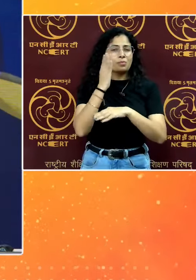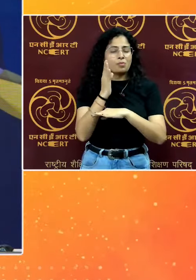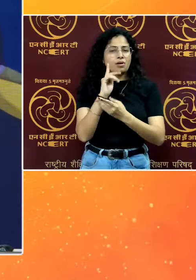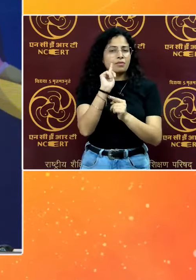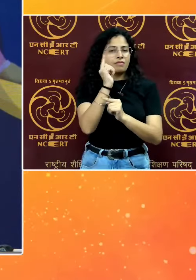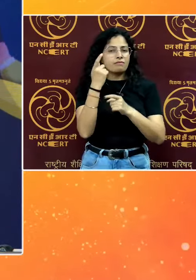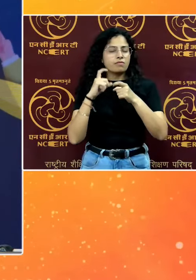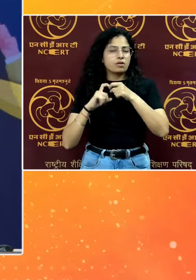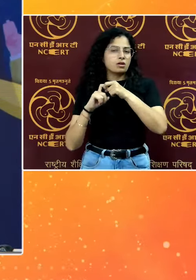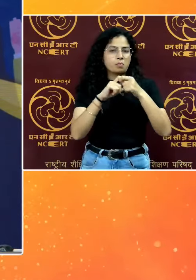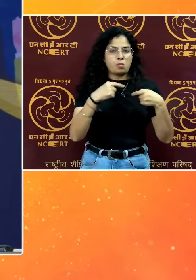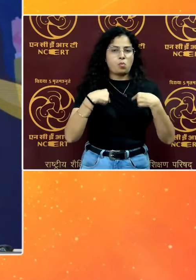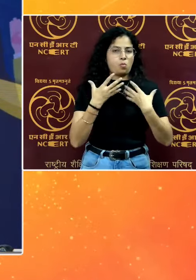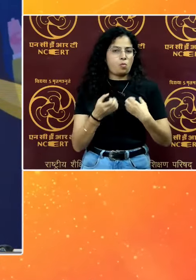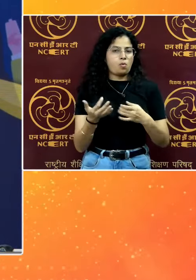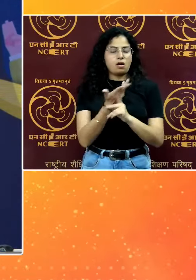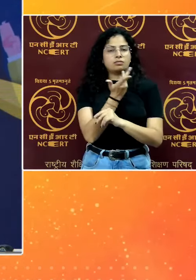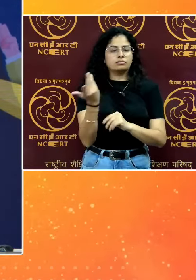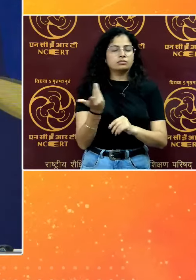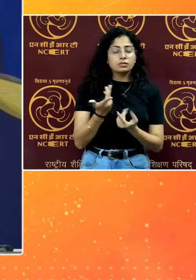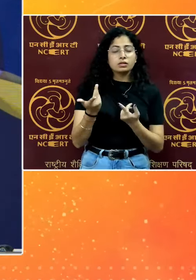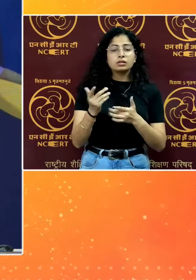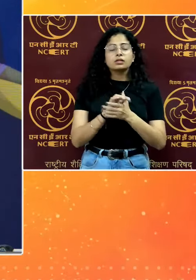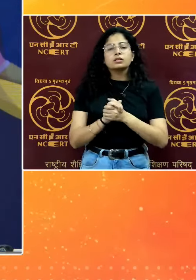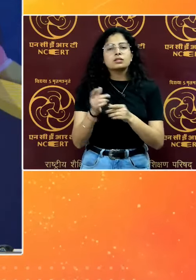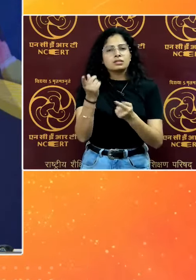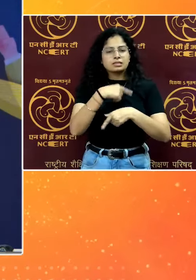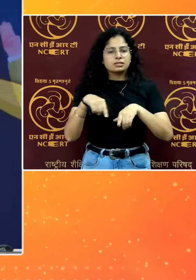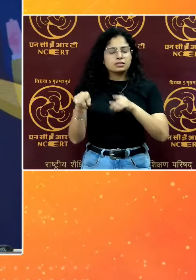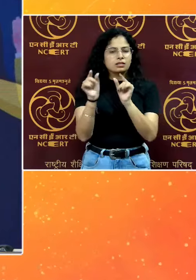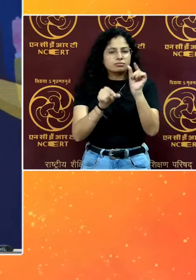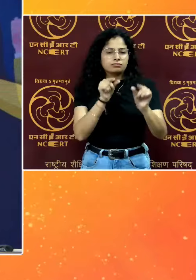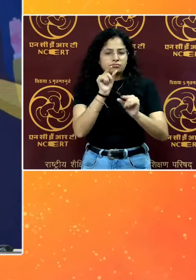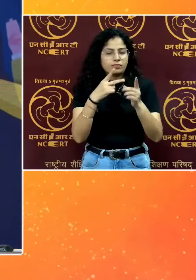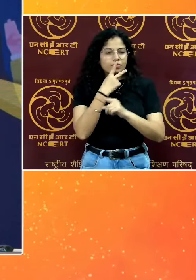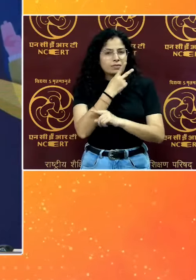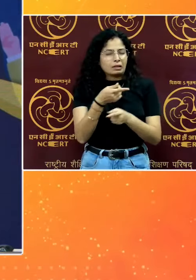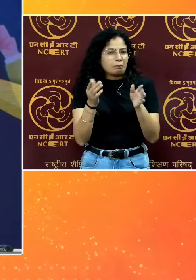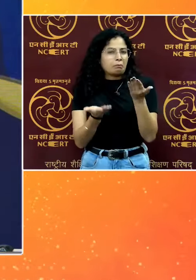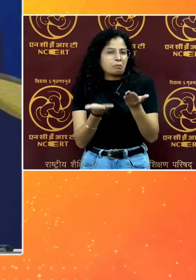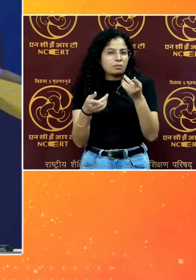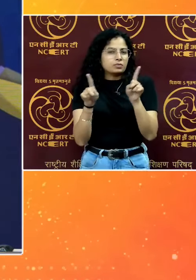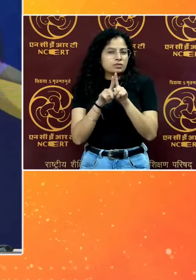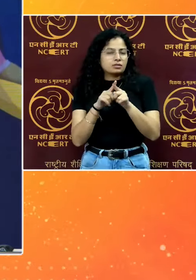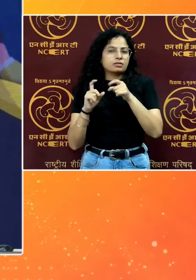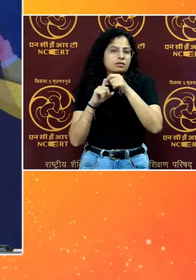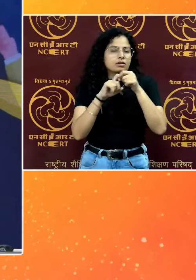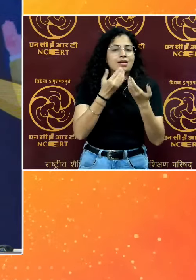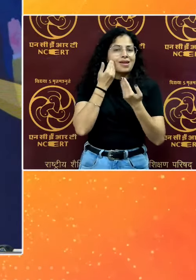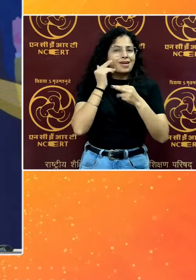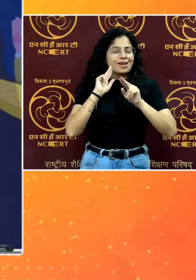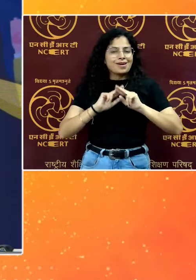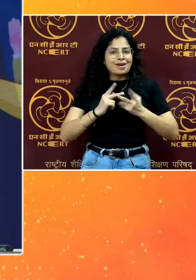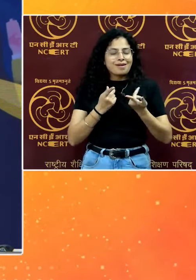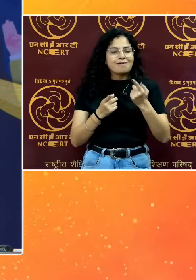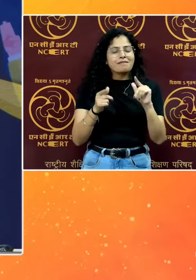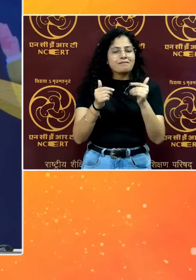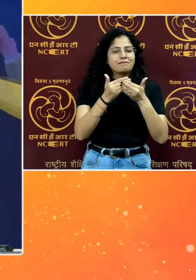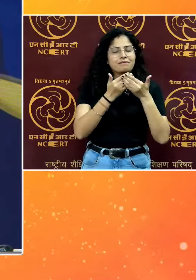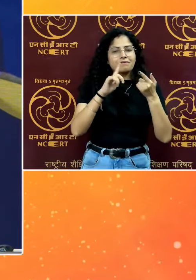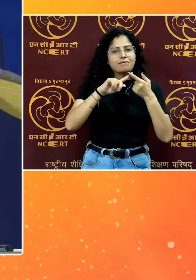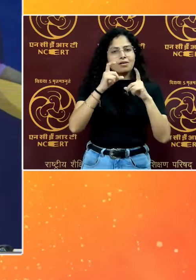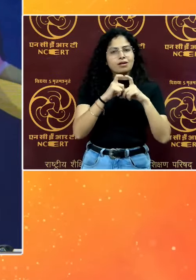first question that I would like to ask you on behalf of all the viewers and all the participants is that when it comes to educational technology, we